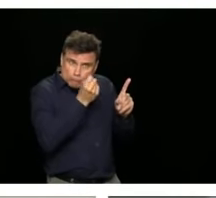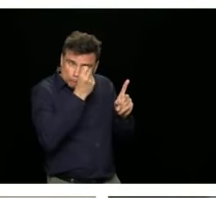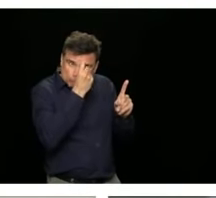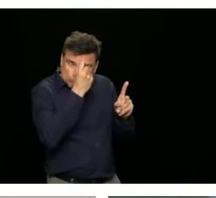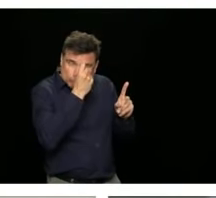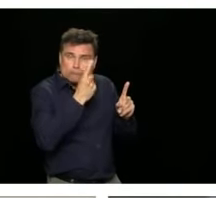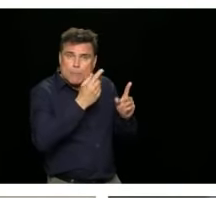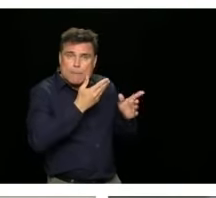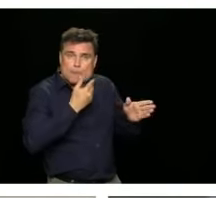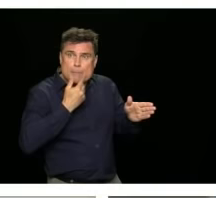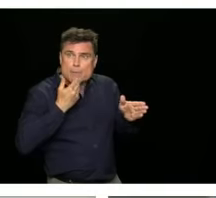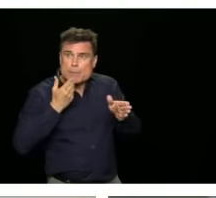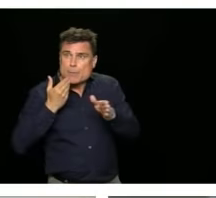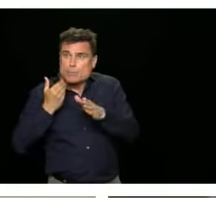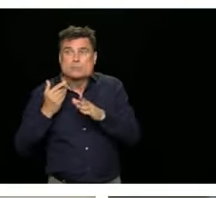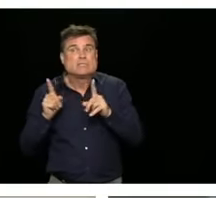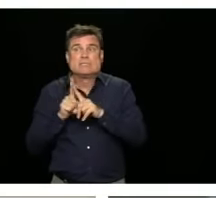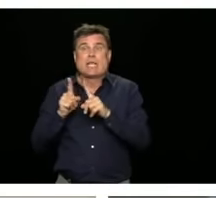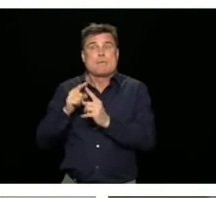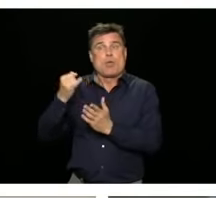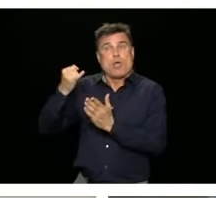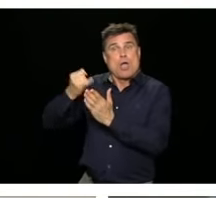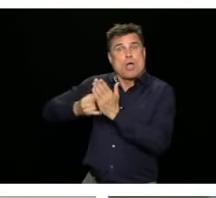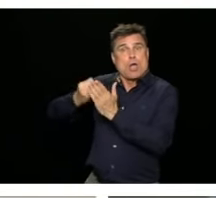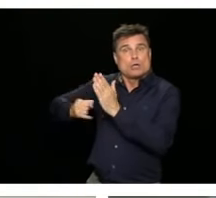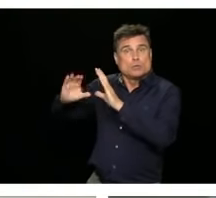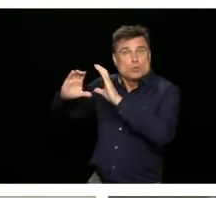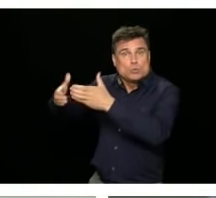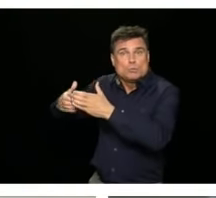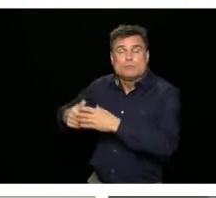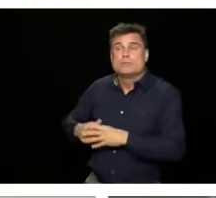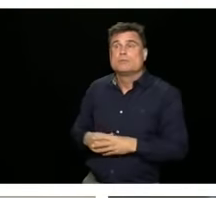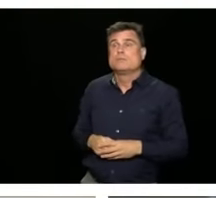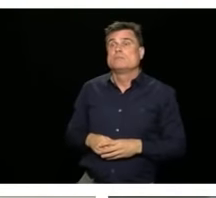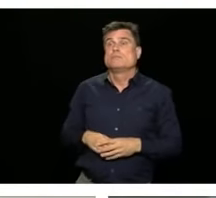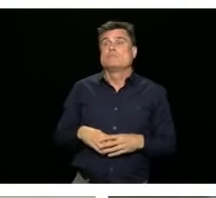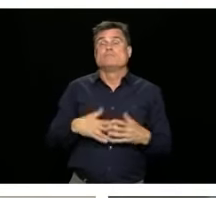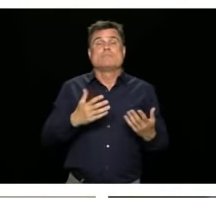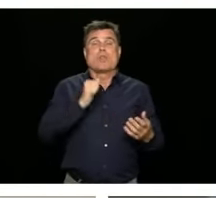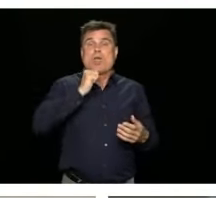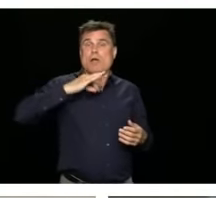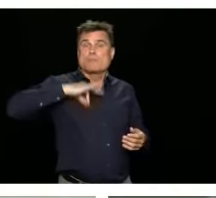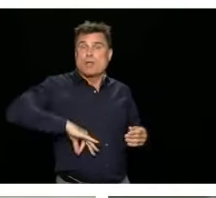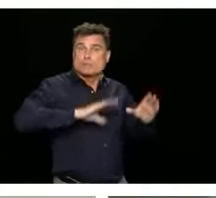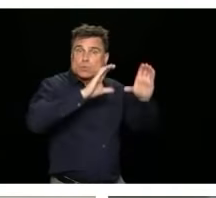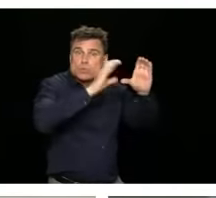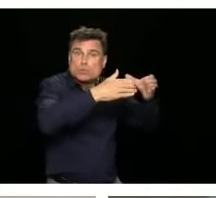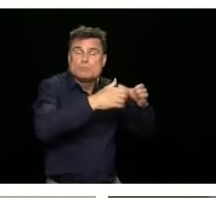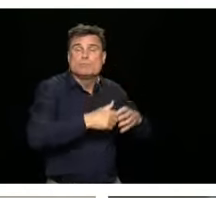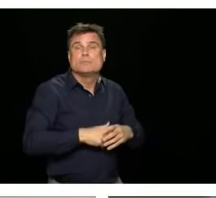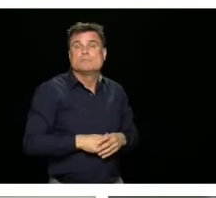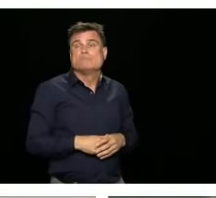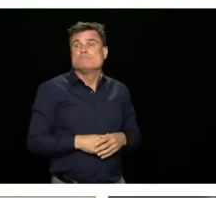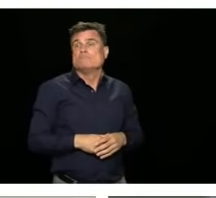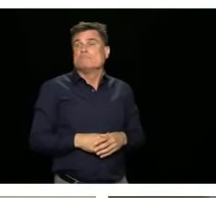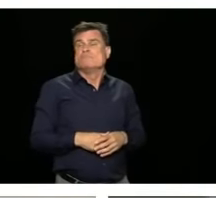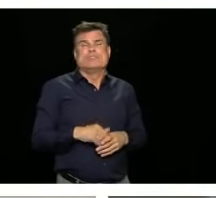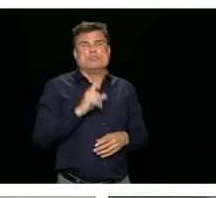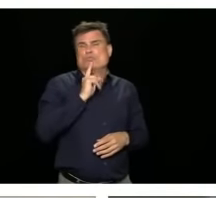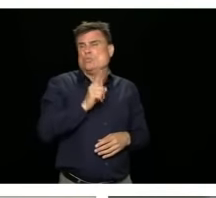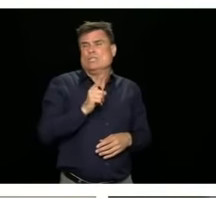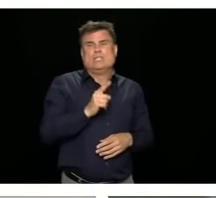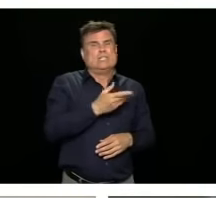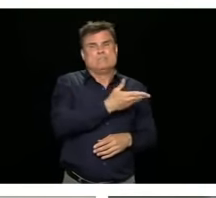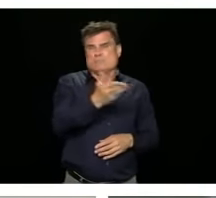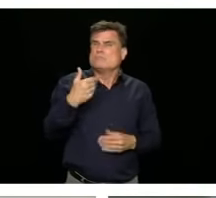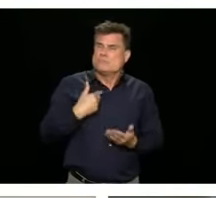government agency or nonprofit. And so I would say that there's lots of ways to do it. Reach out. Also, a good way is to